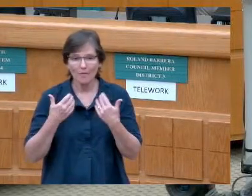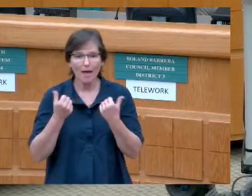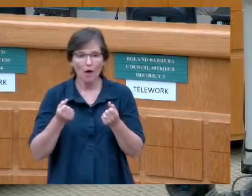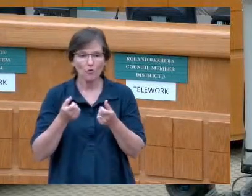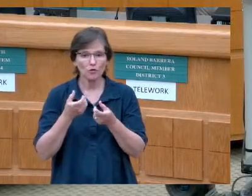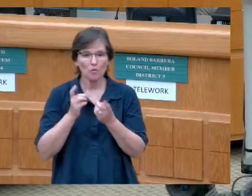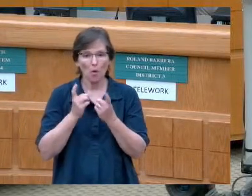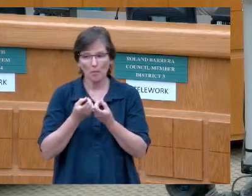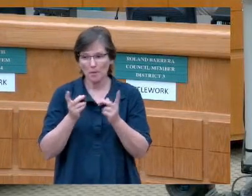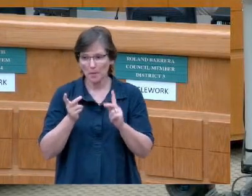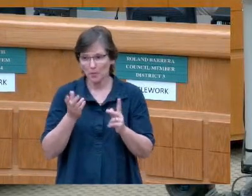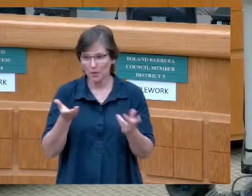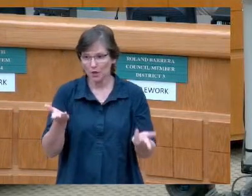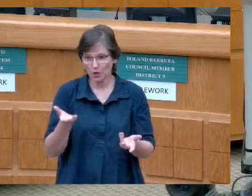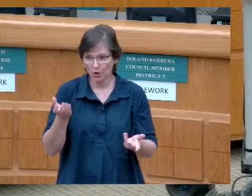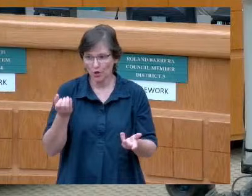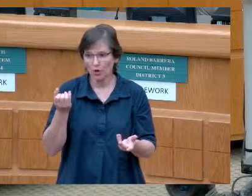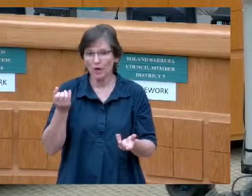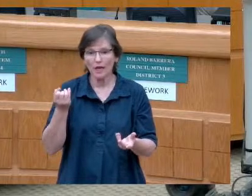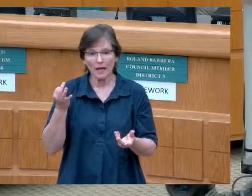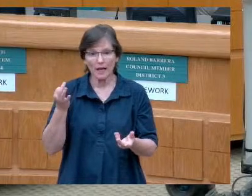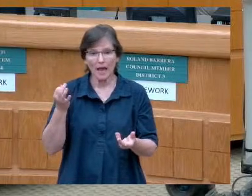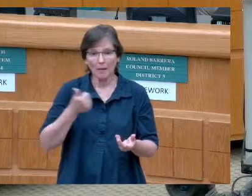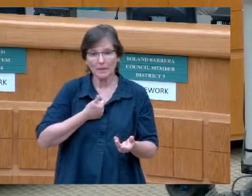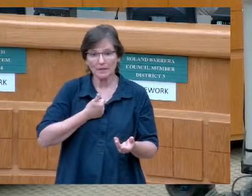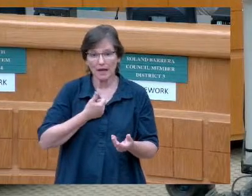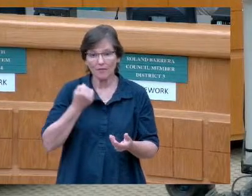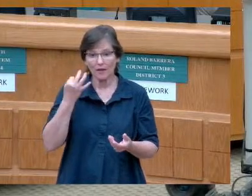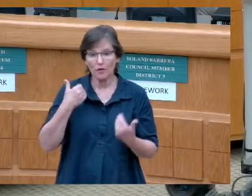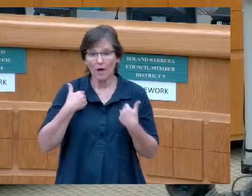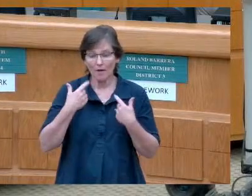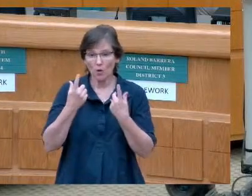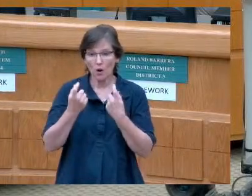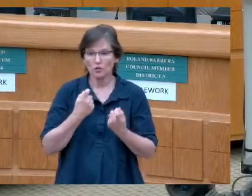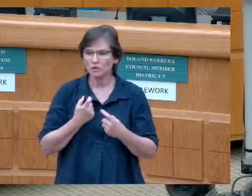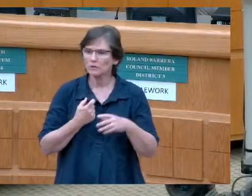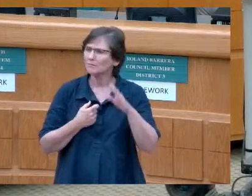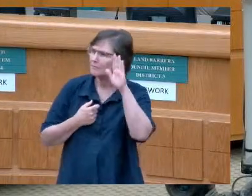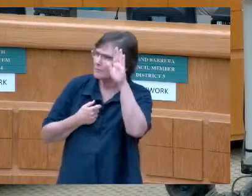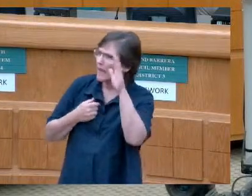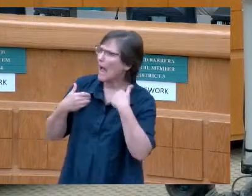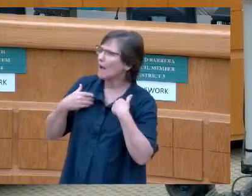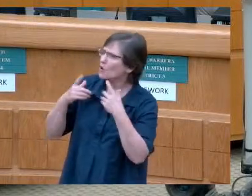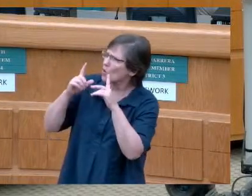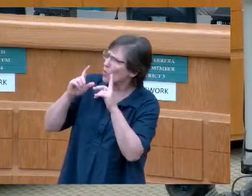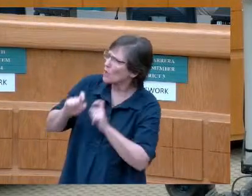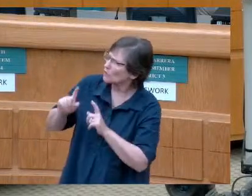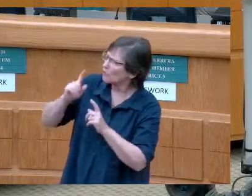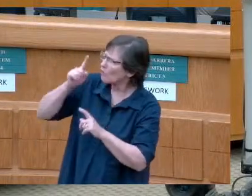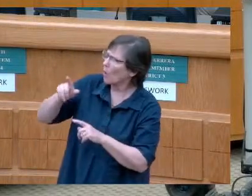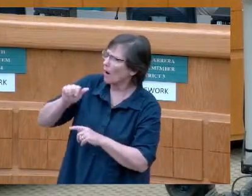here if you have any questions. For Annette? Okay.